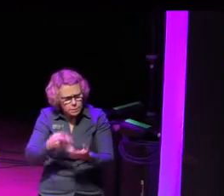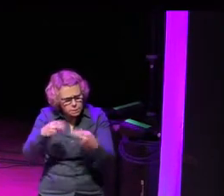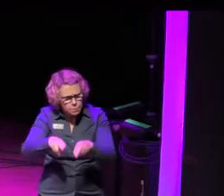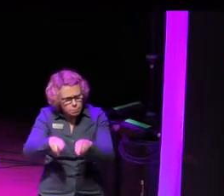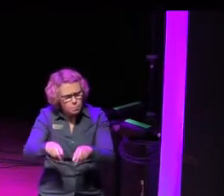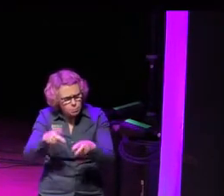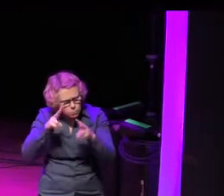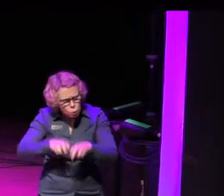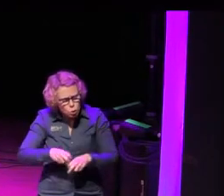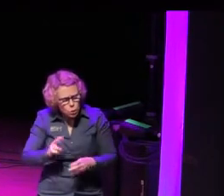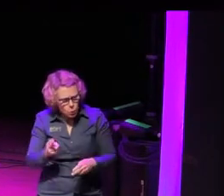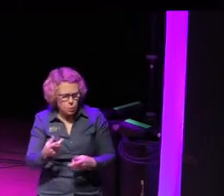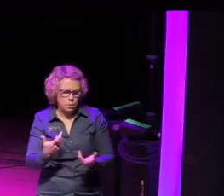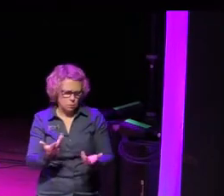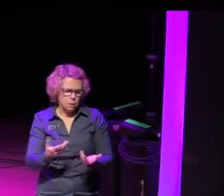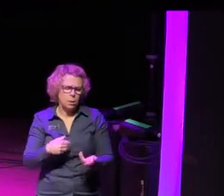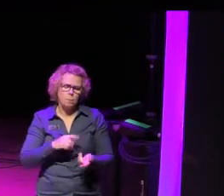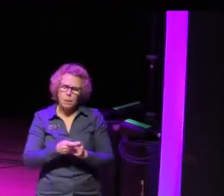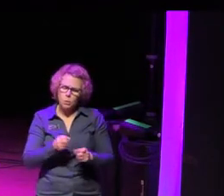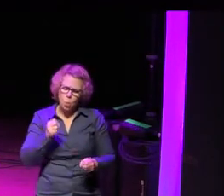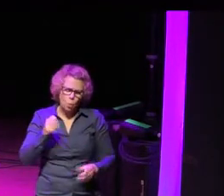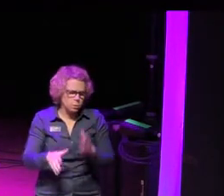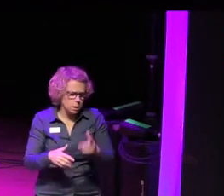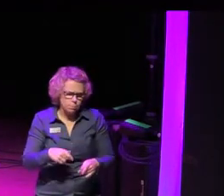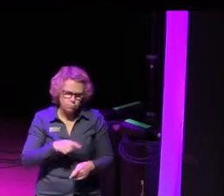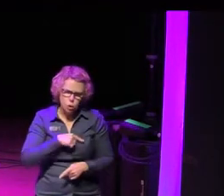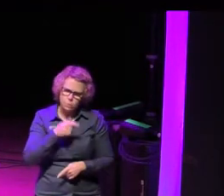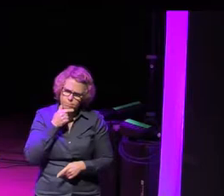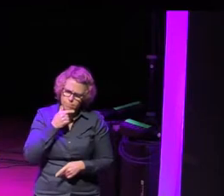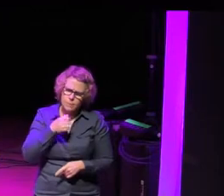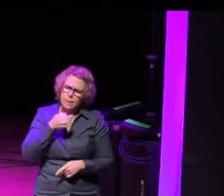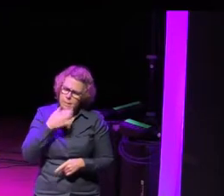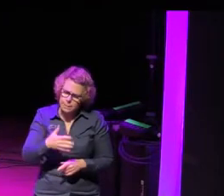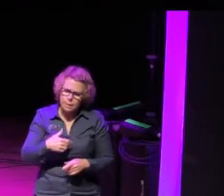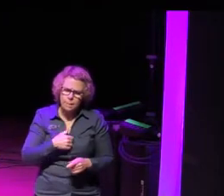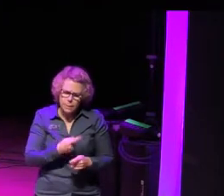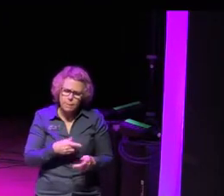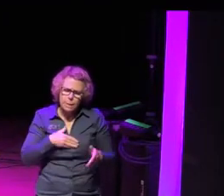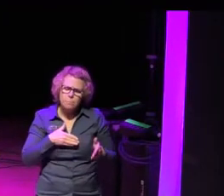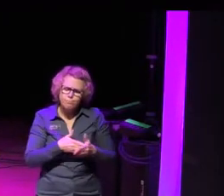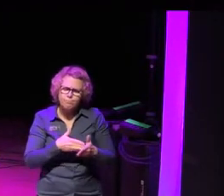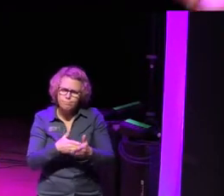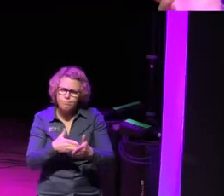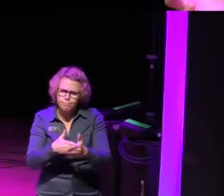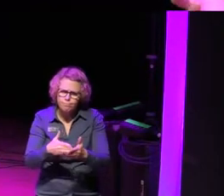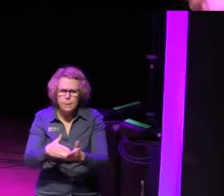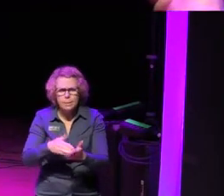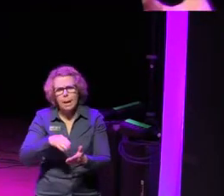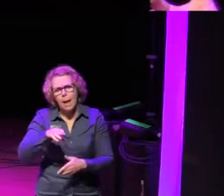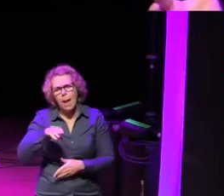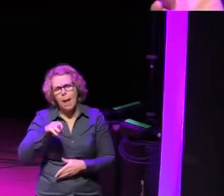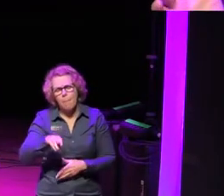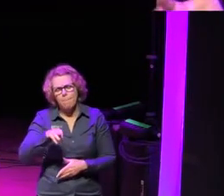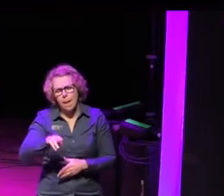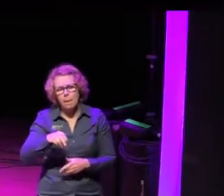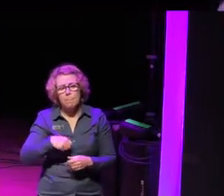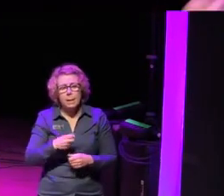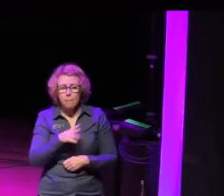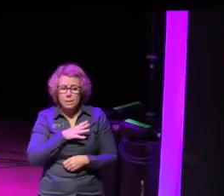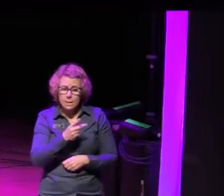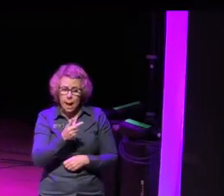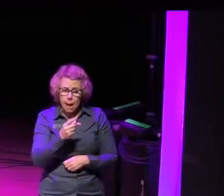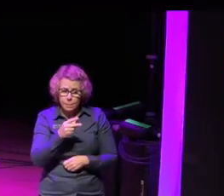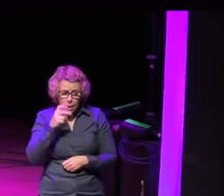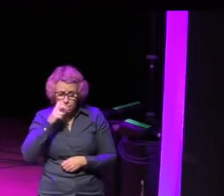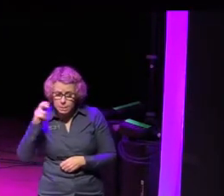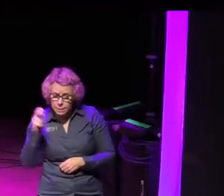many elements. So that's sort of the impediment of human rights. But then there's also another dimension to this where you could say